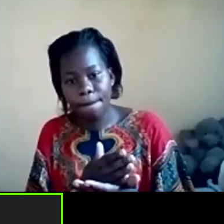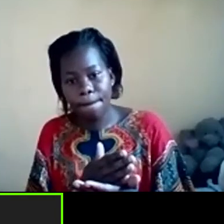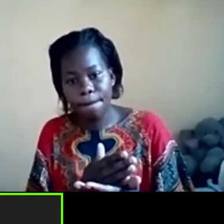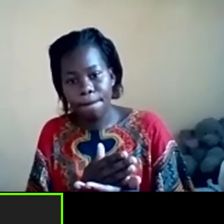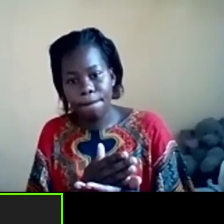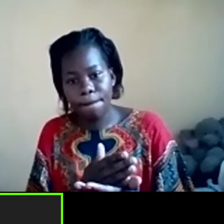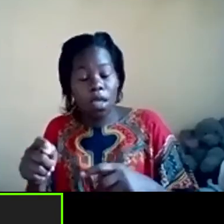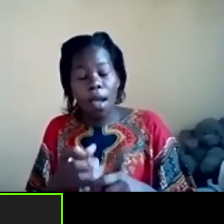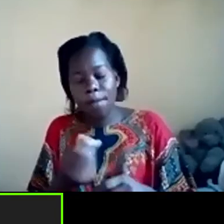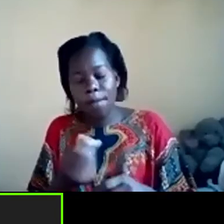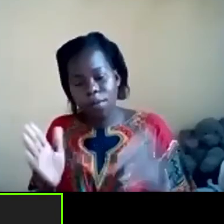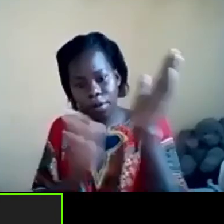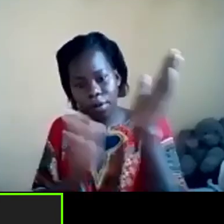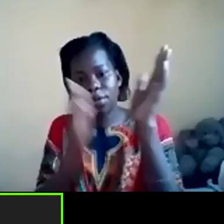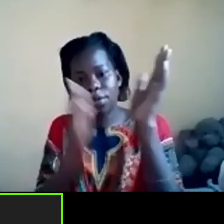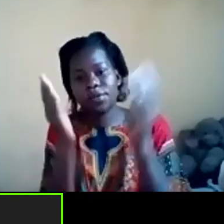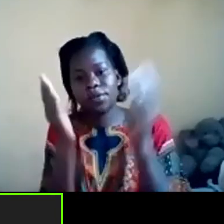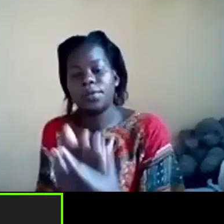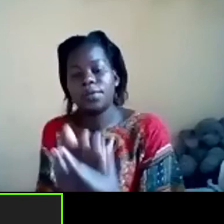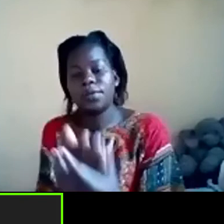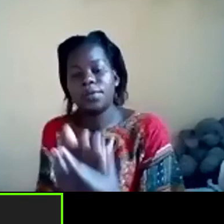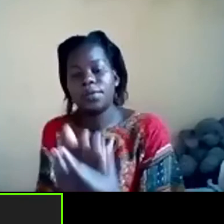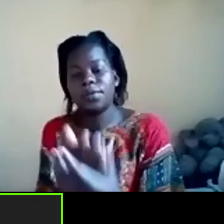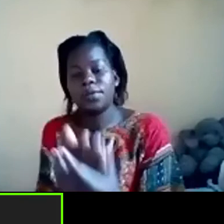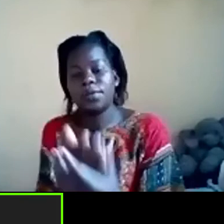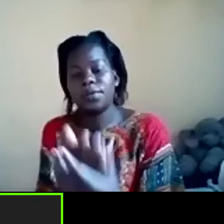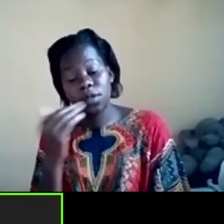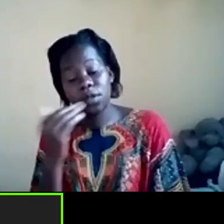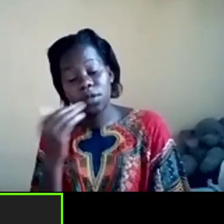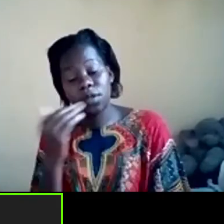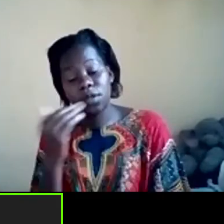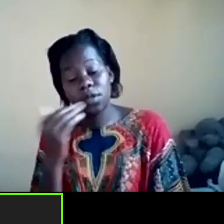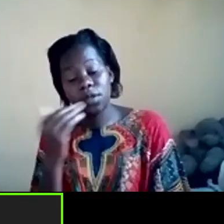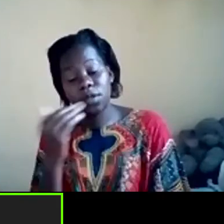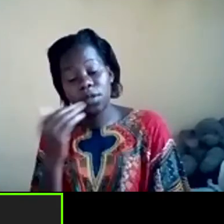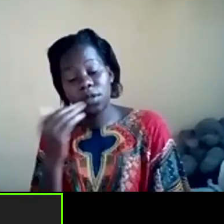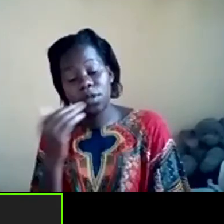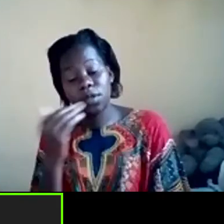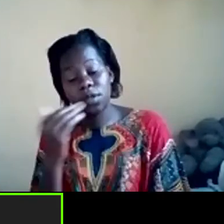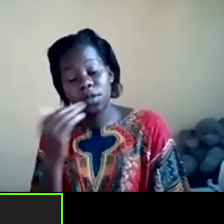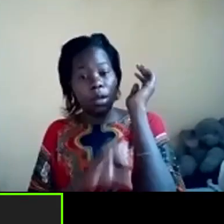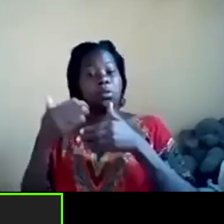now, I think our country is still lagging behind in creating that